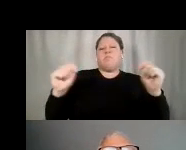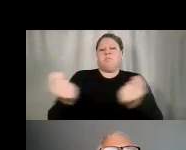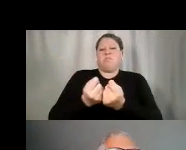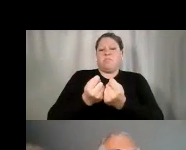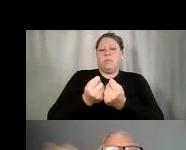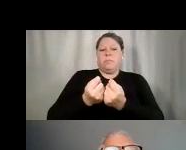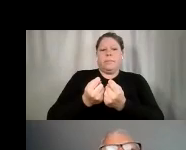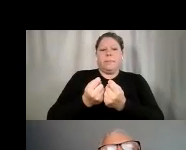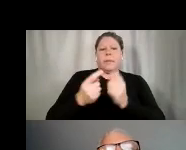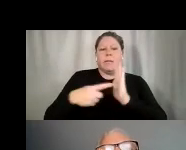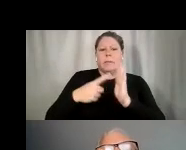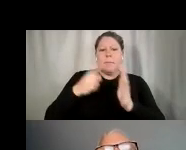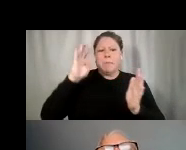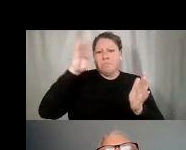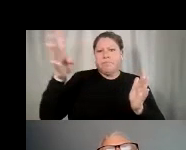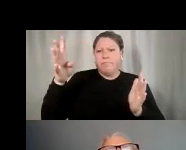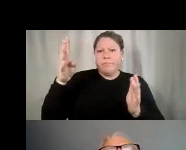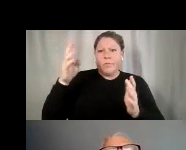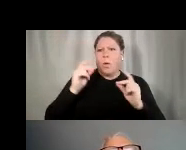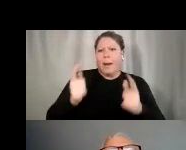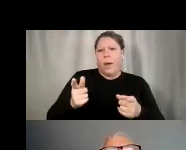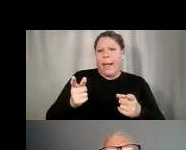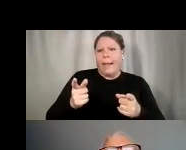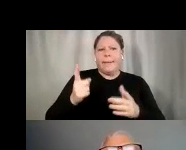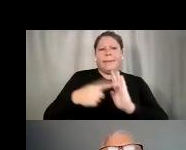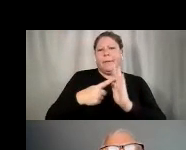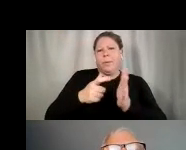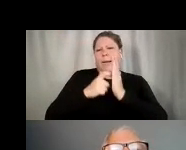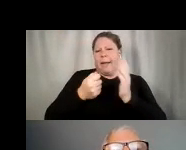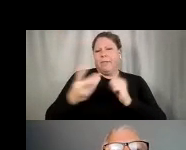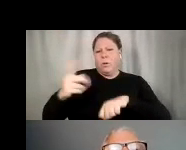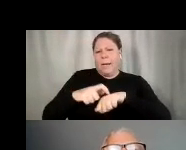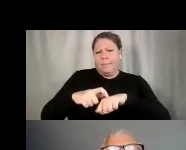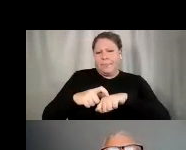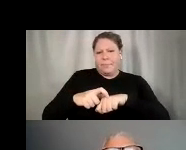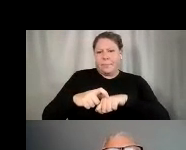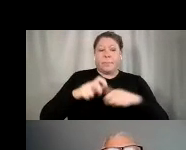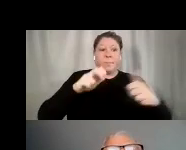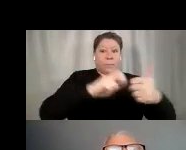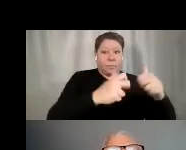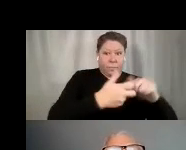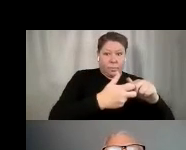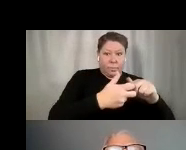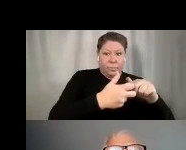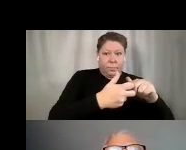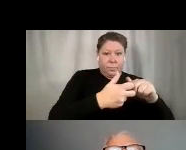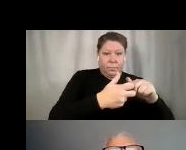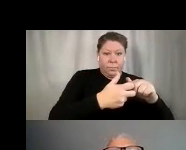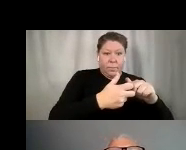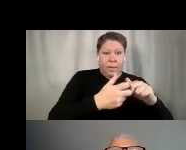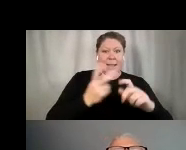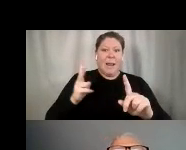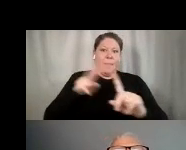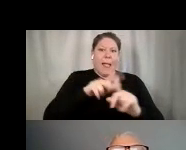right away. Sometimes it'll take a few times. But what you do is you take the problem and then you apply one of these tools to